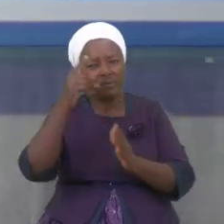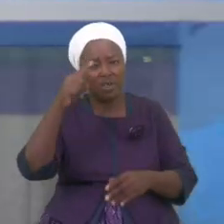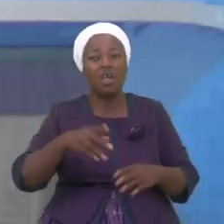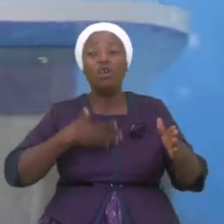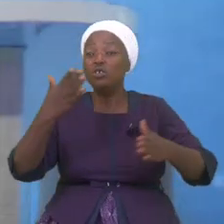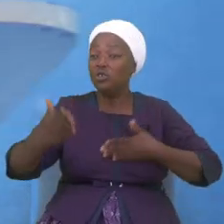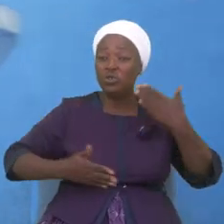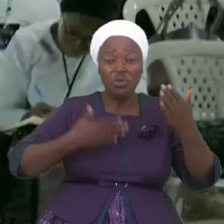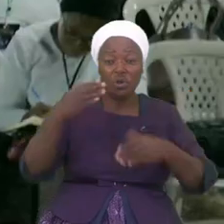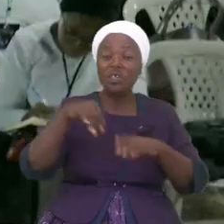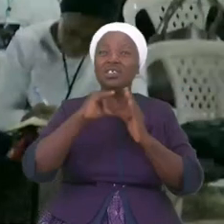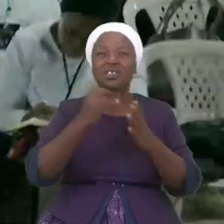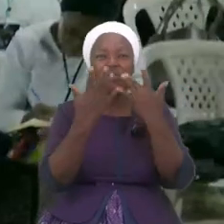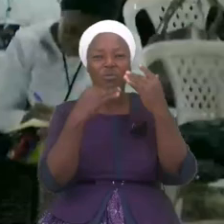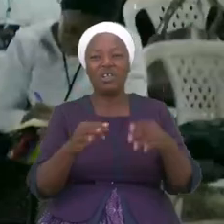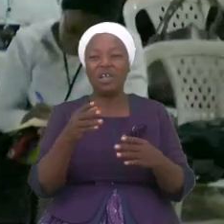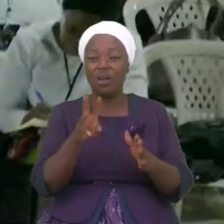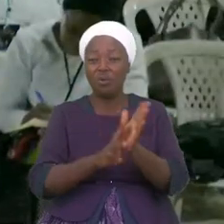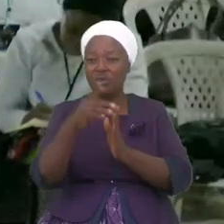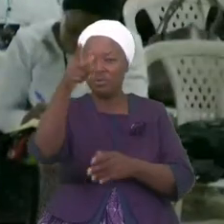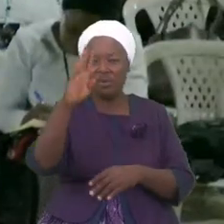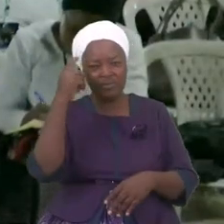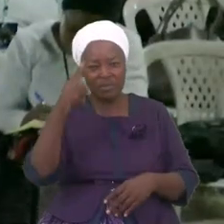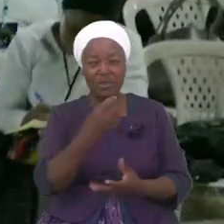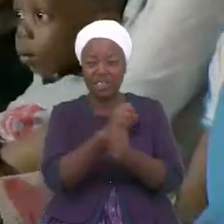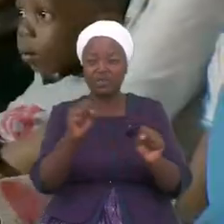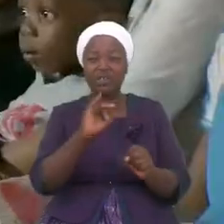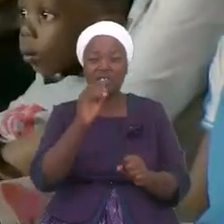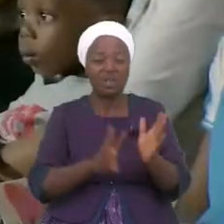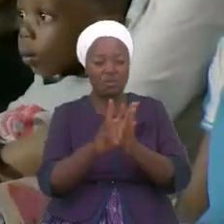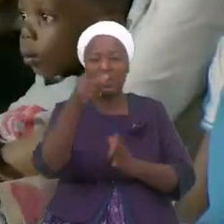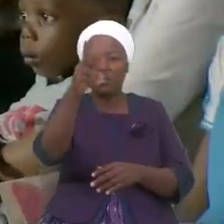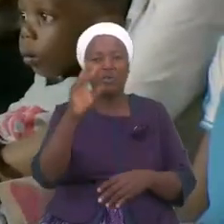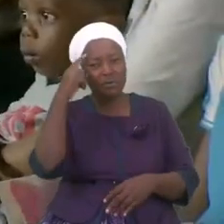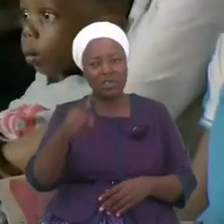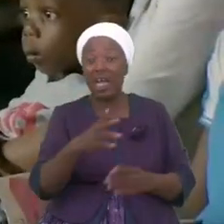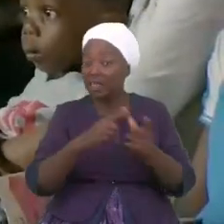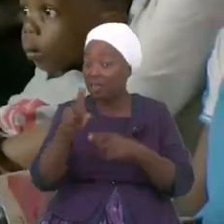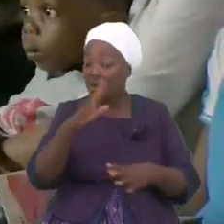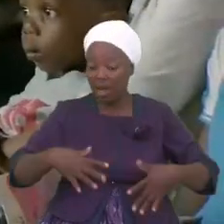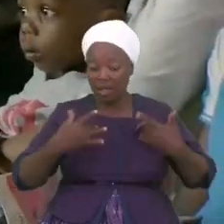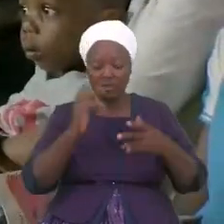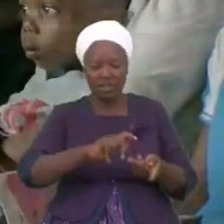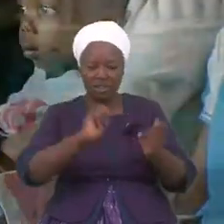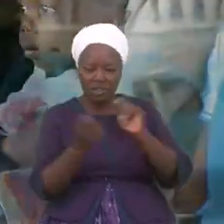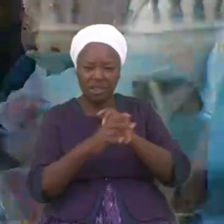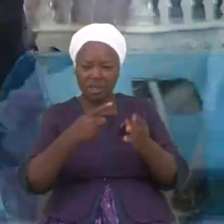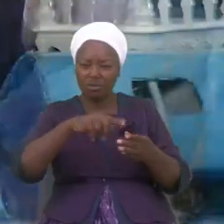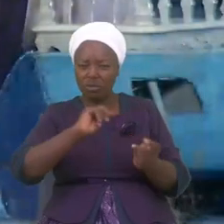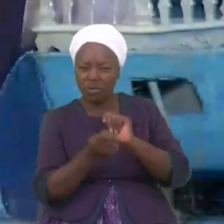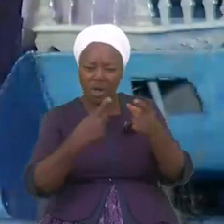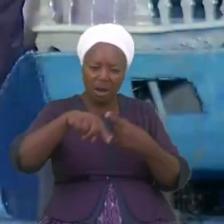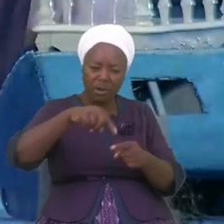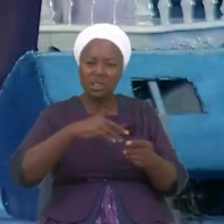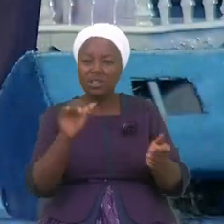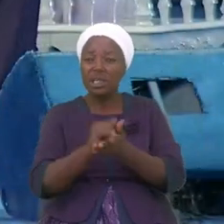the will of God for you. Salvation is the will of God for you. And that your life will change and turn around, that is